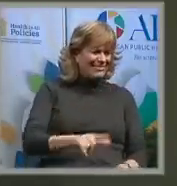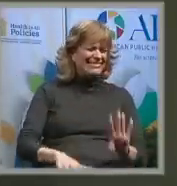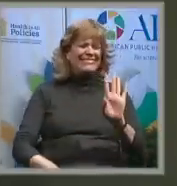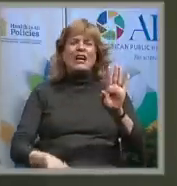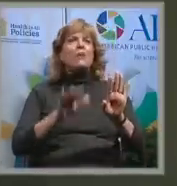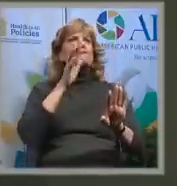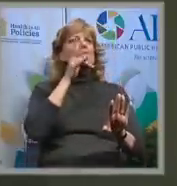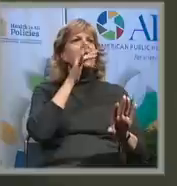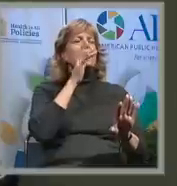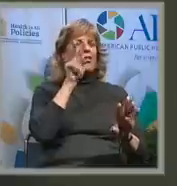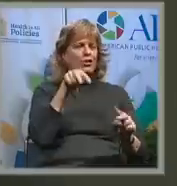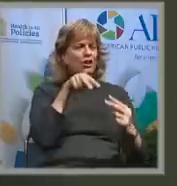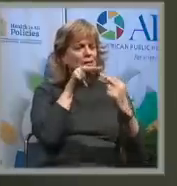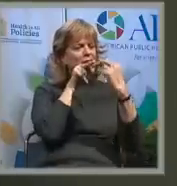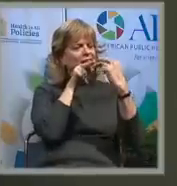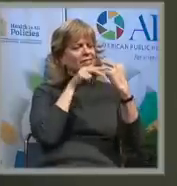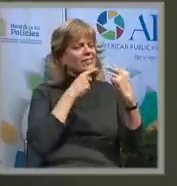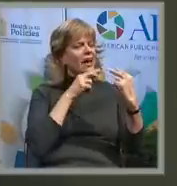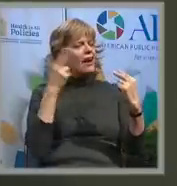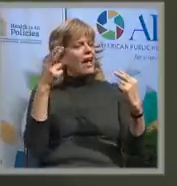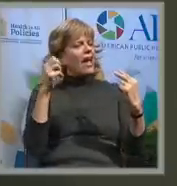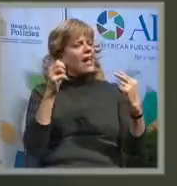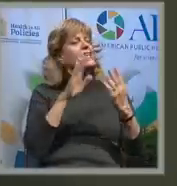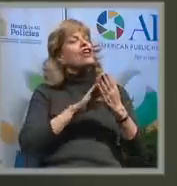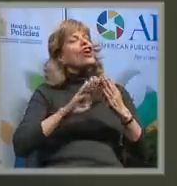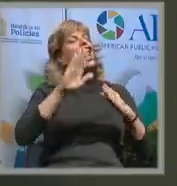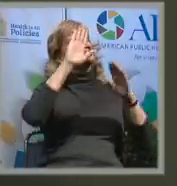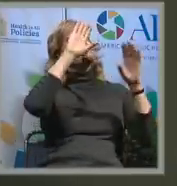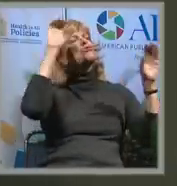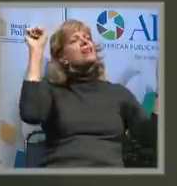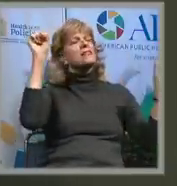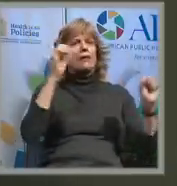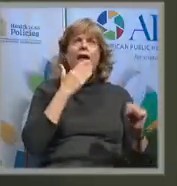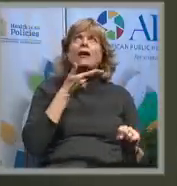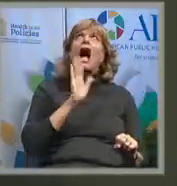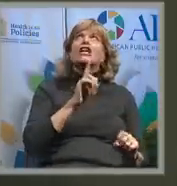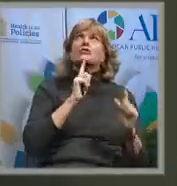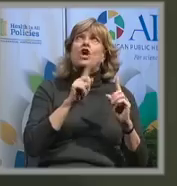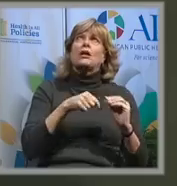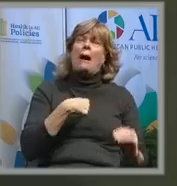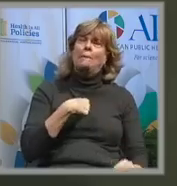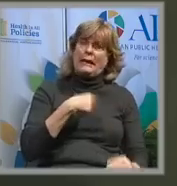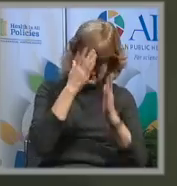And she looks back at me and she says, he's a college president. Thank God she was talking about me, all right?